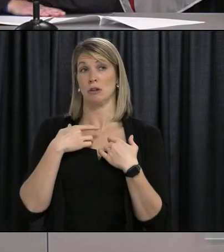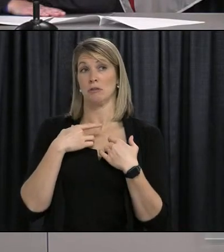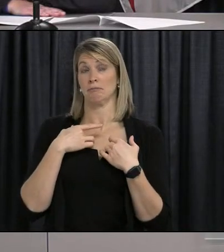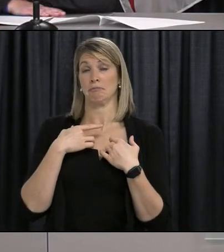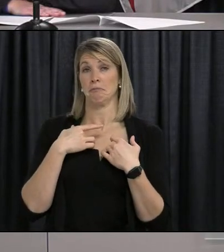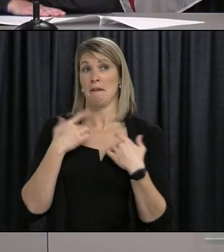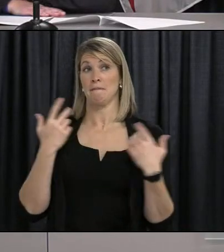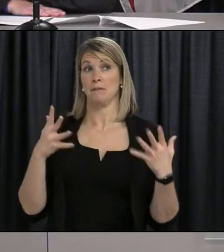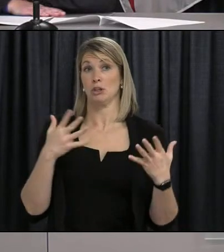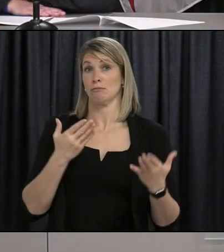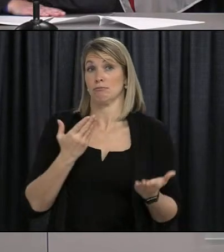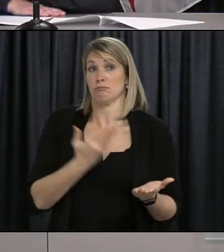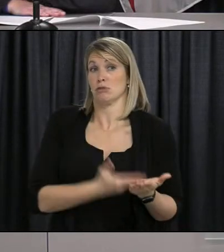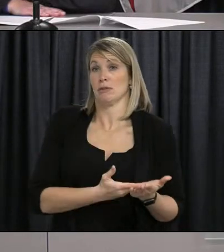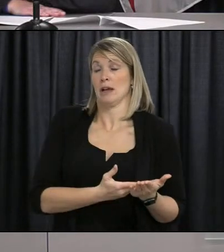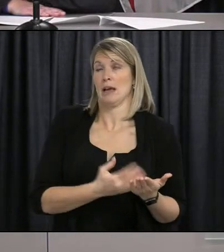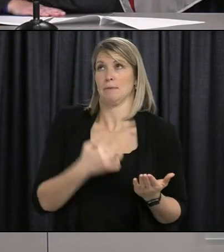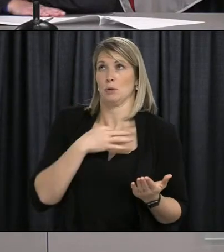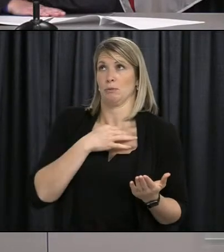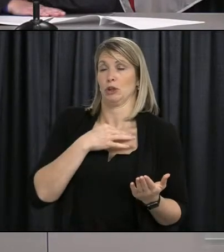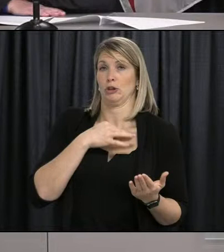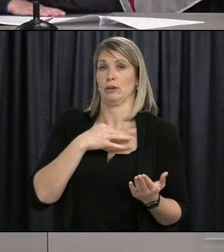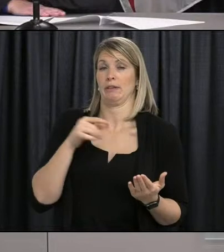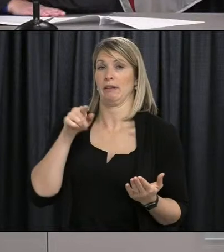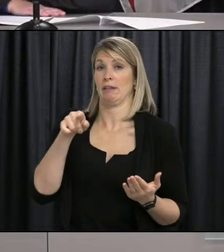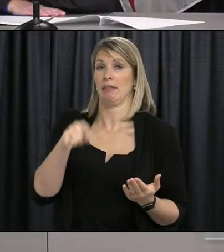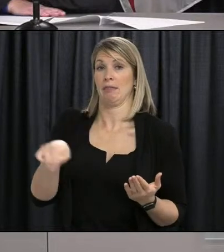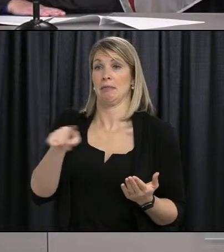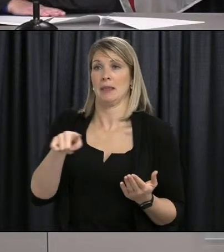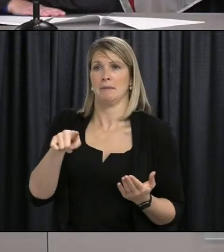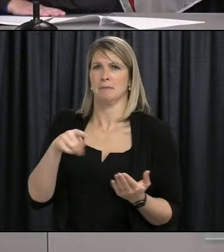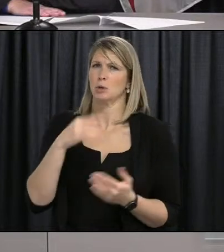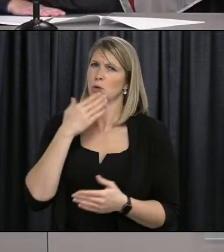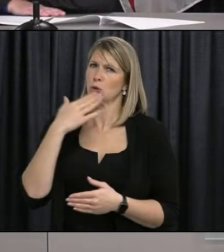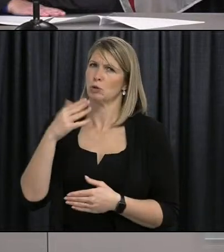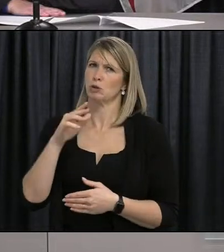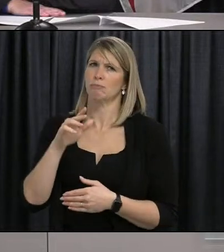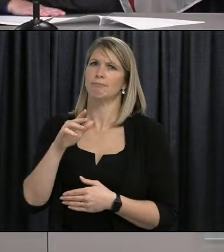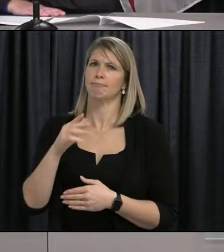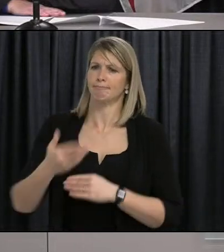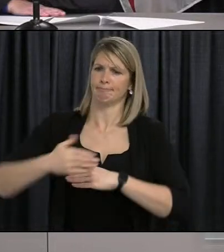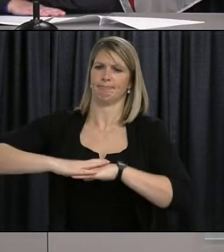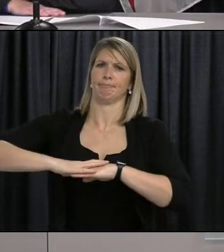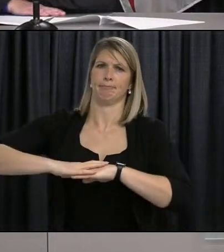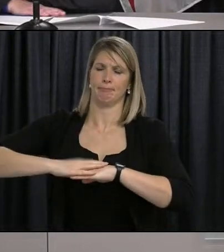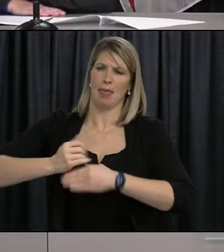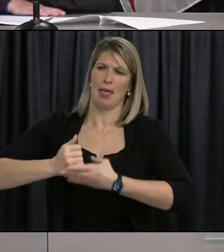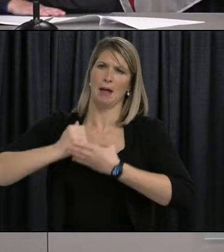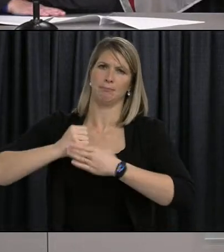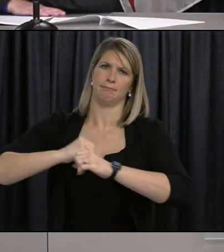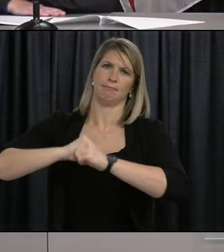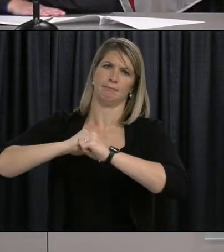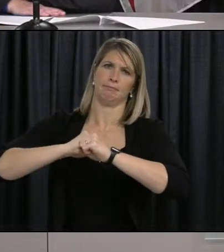I'm thinking about another tool in the toolbox and whether or not this might be necessary, given you're talking about closing schools,